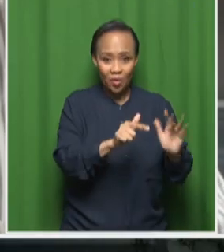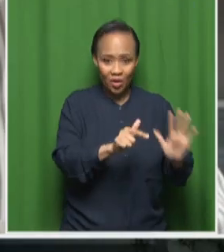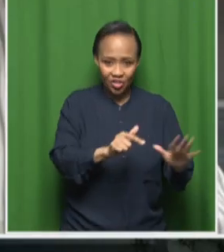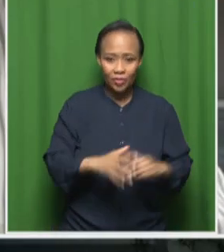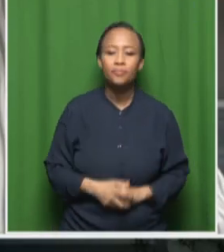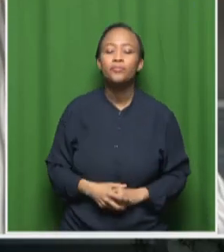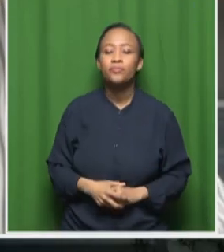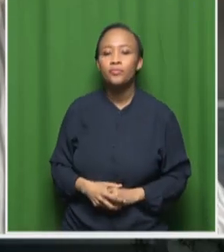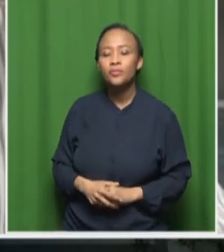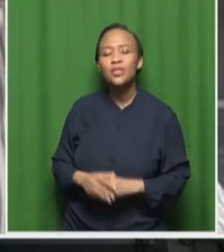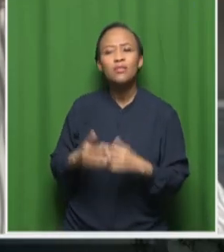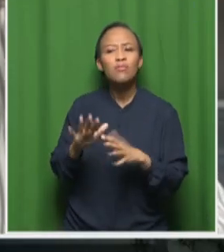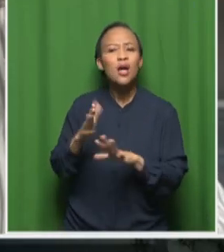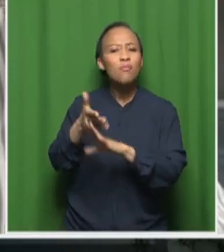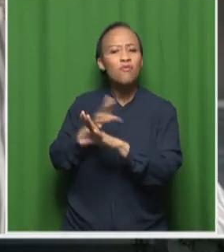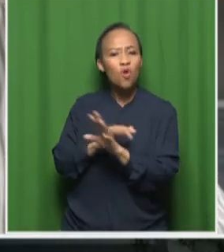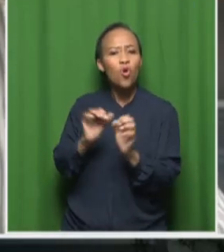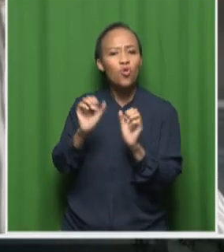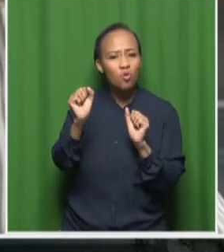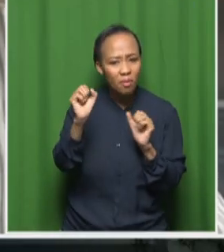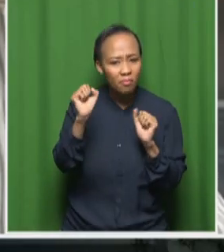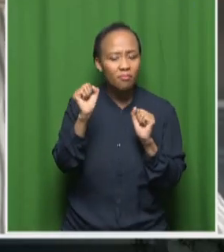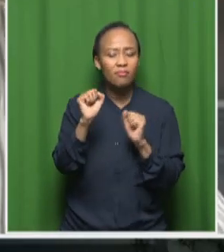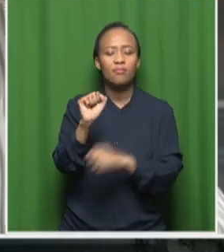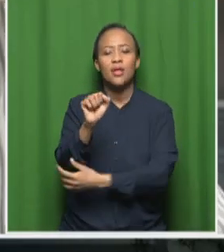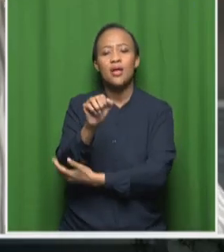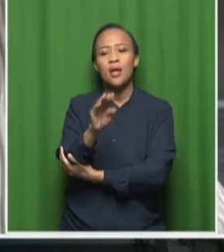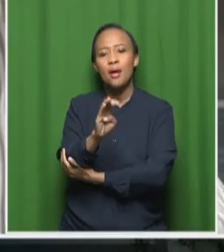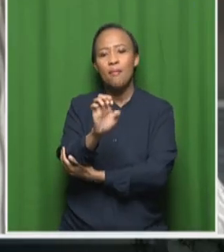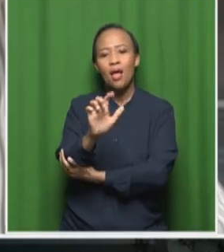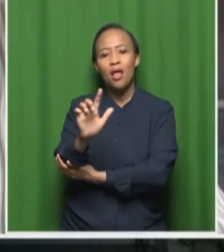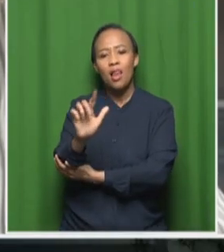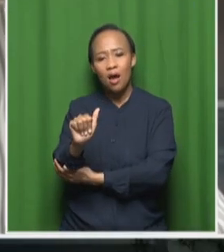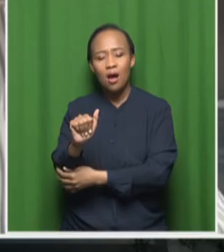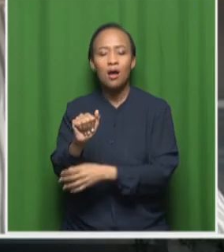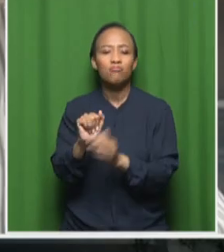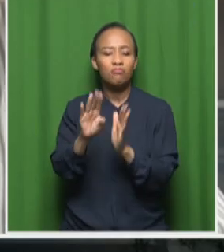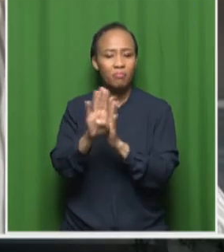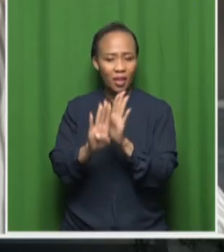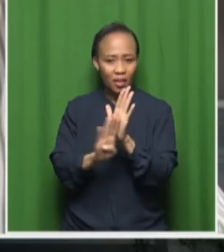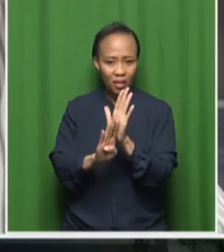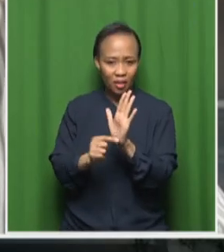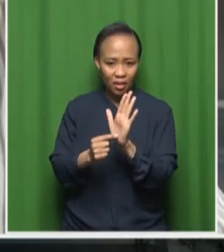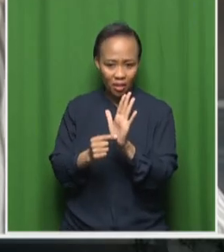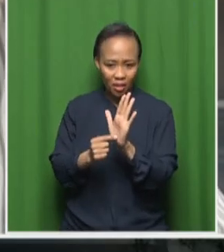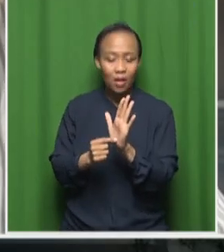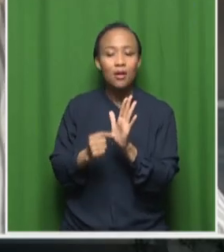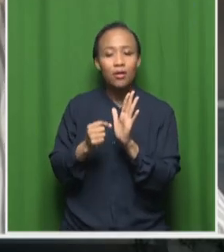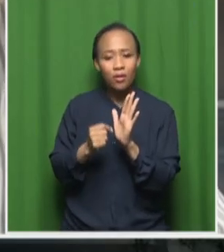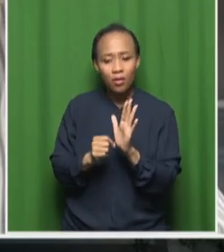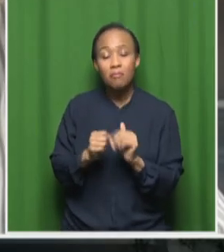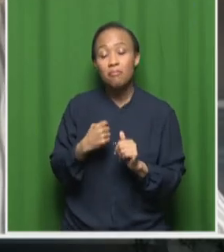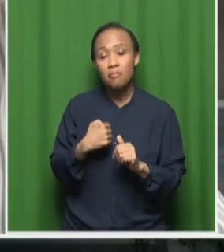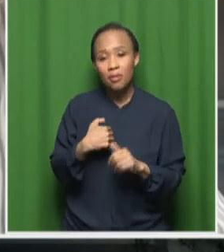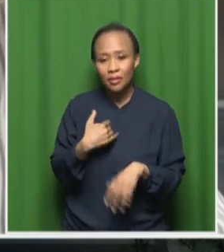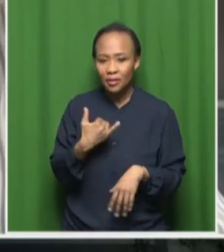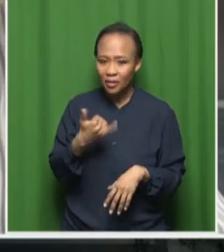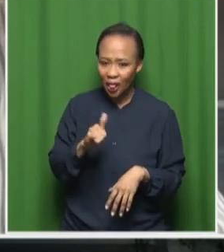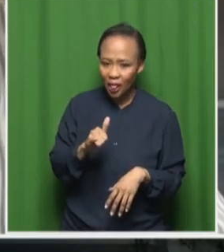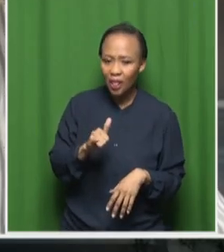Bella Bill, but I would say at this point it's still a grey area, in terms of